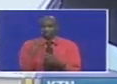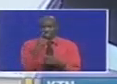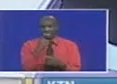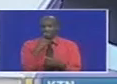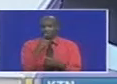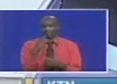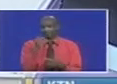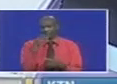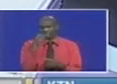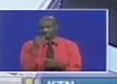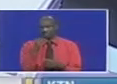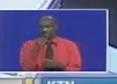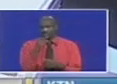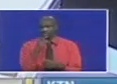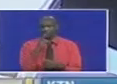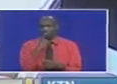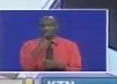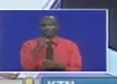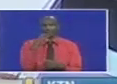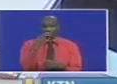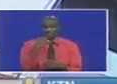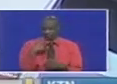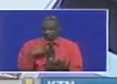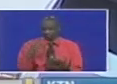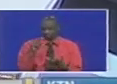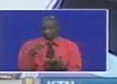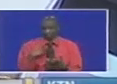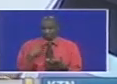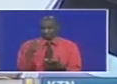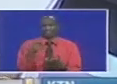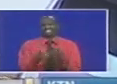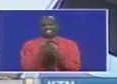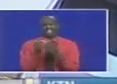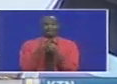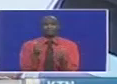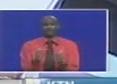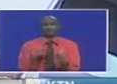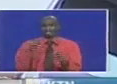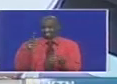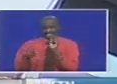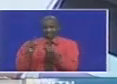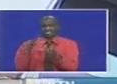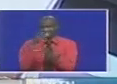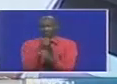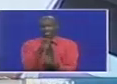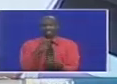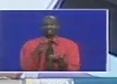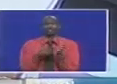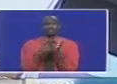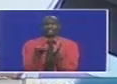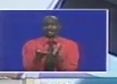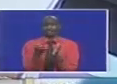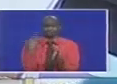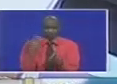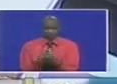are suffering of hunger, who are left and kind of unattended by the various stakeholders who are indicated earlier.